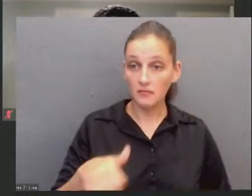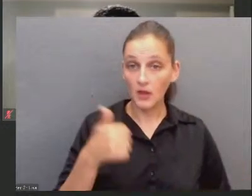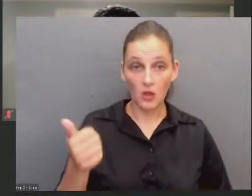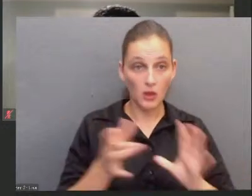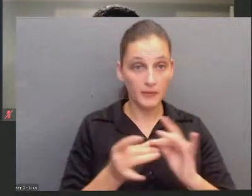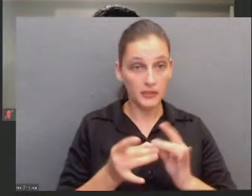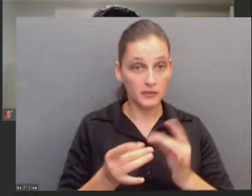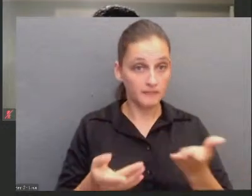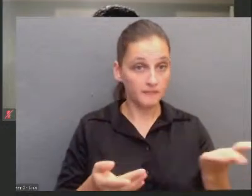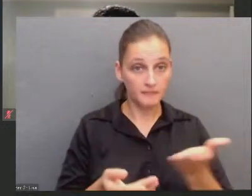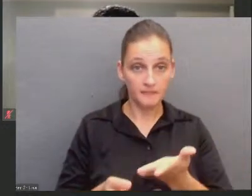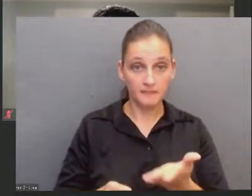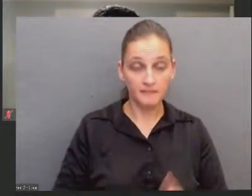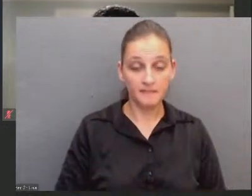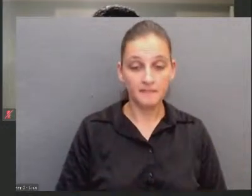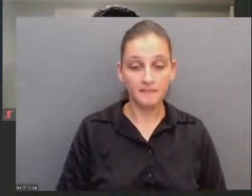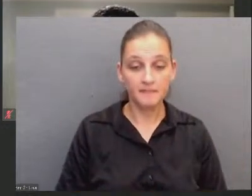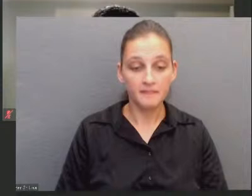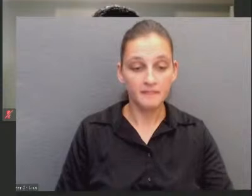force members?